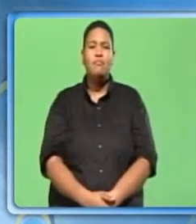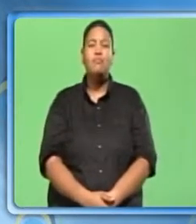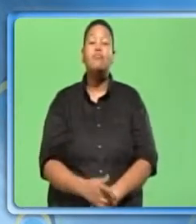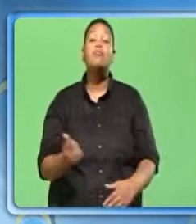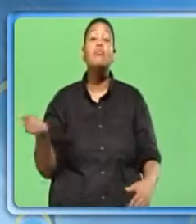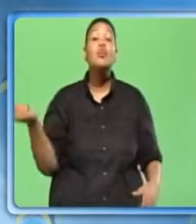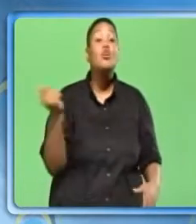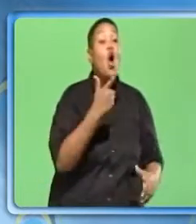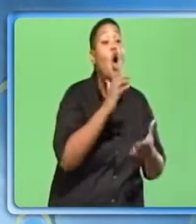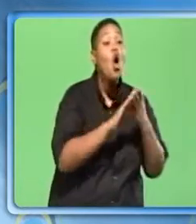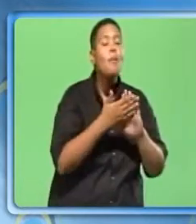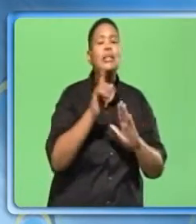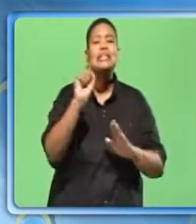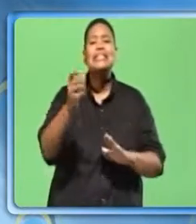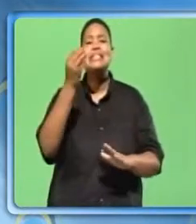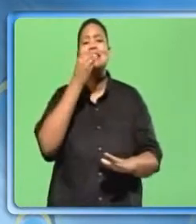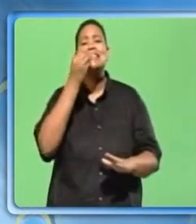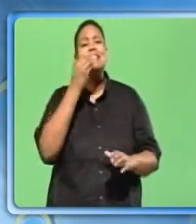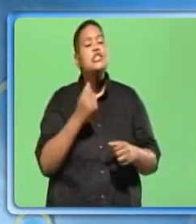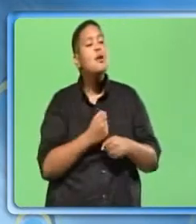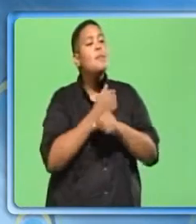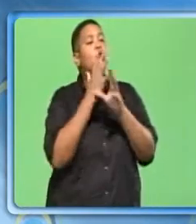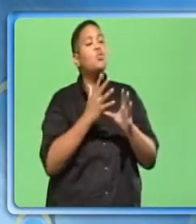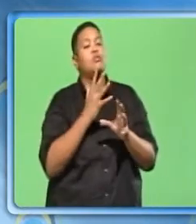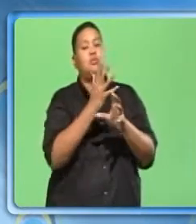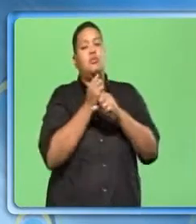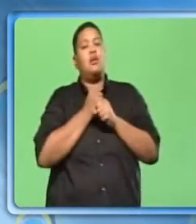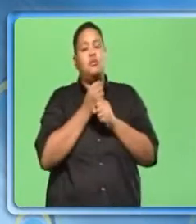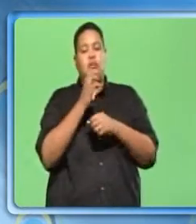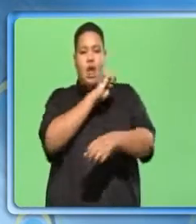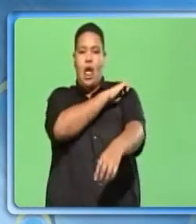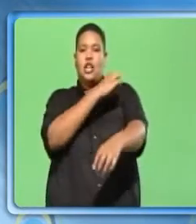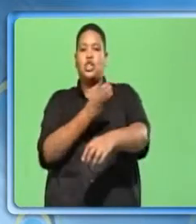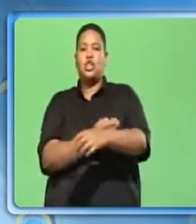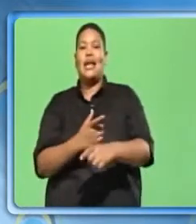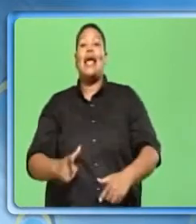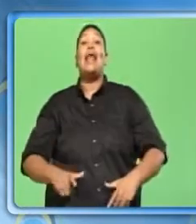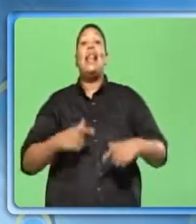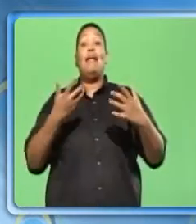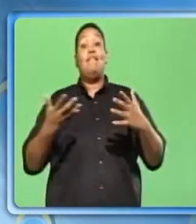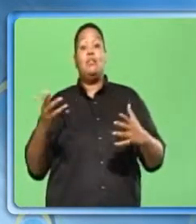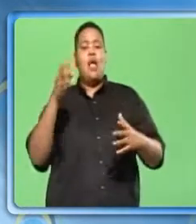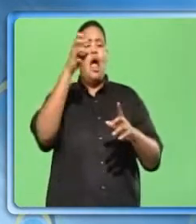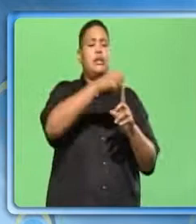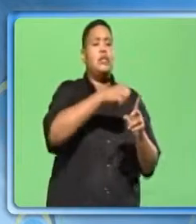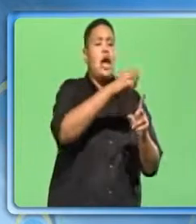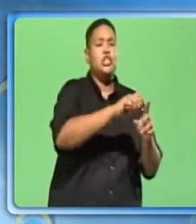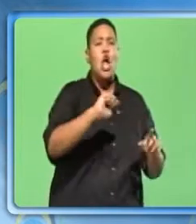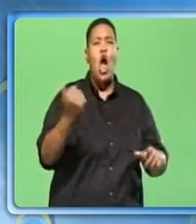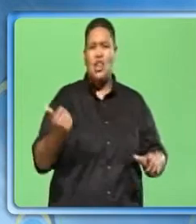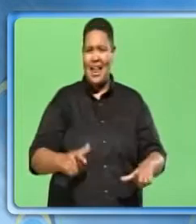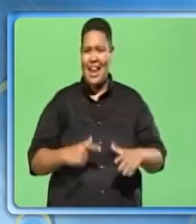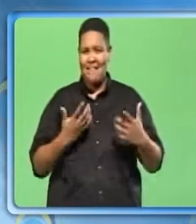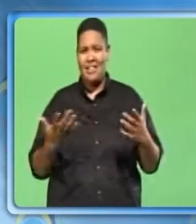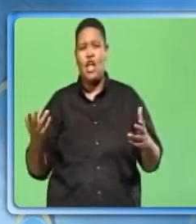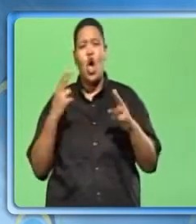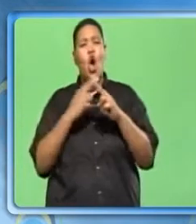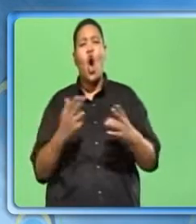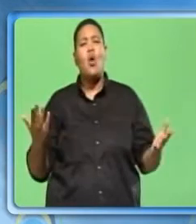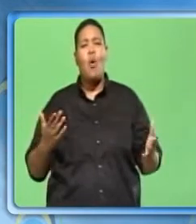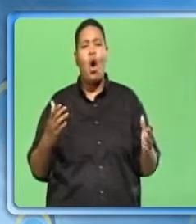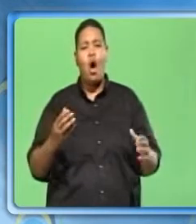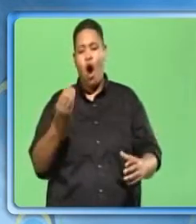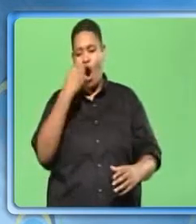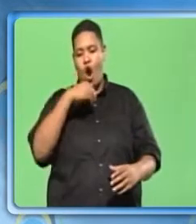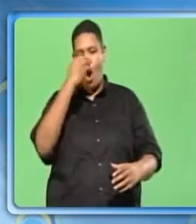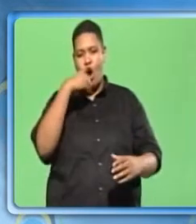All communities need to eat producers to get energy. Living things that eat other living things for food are called